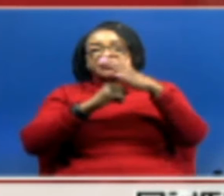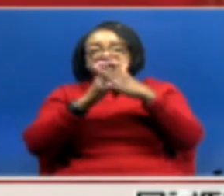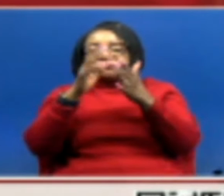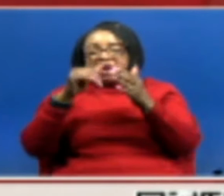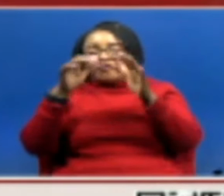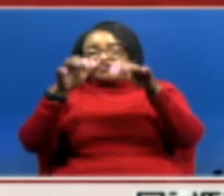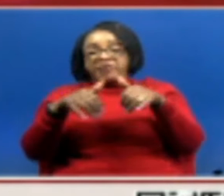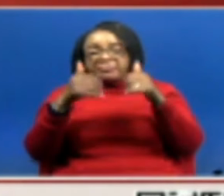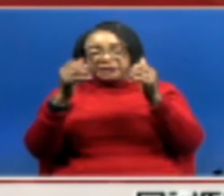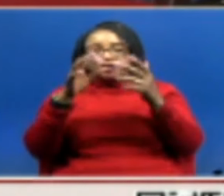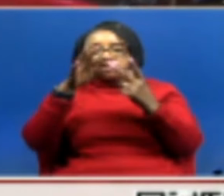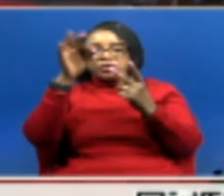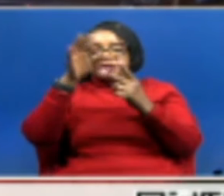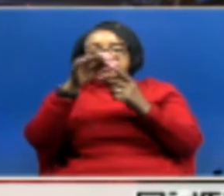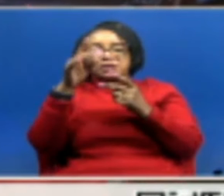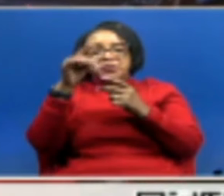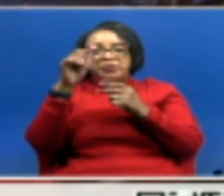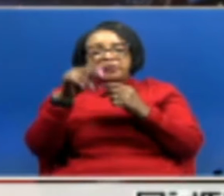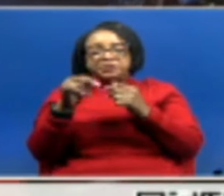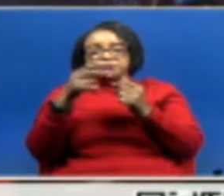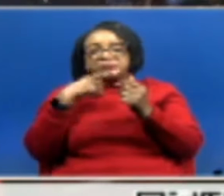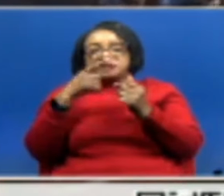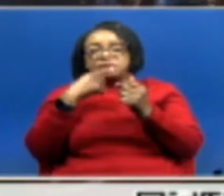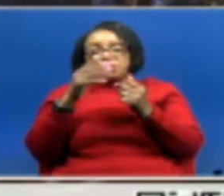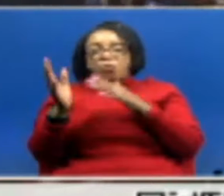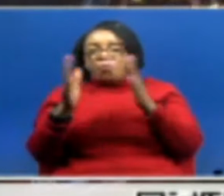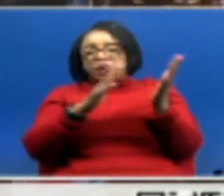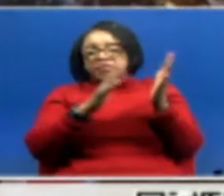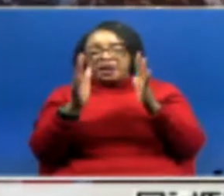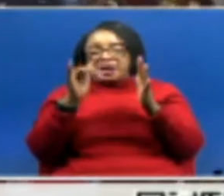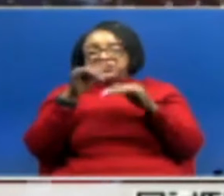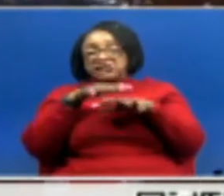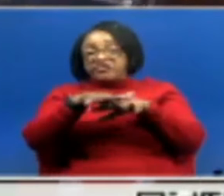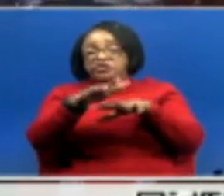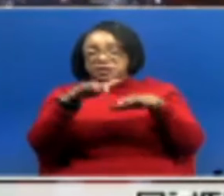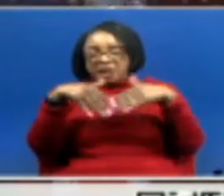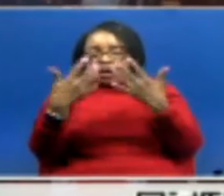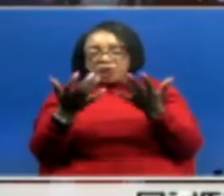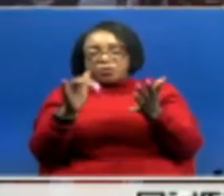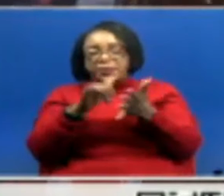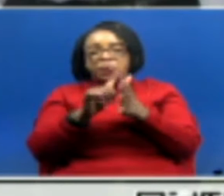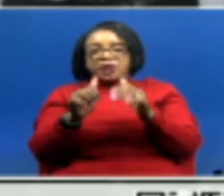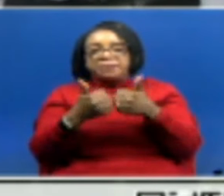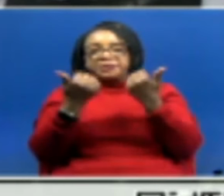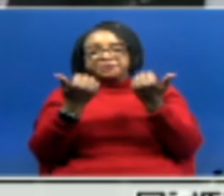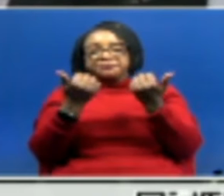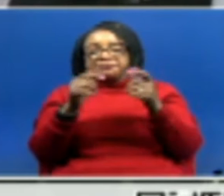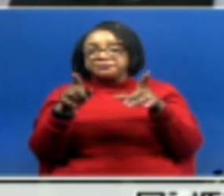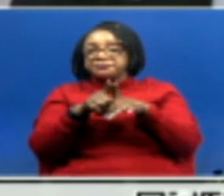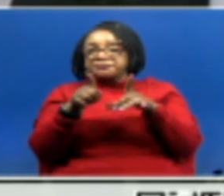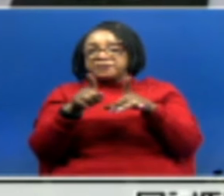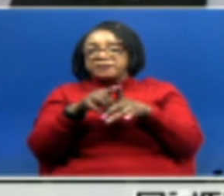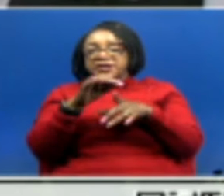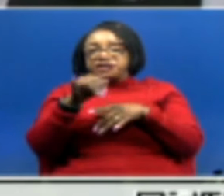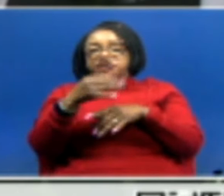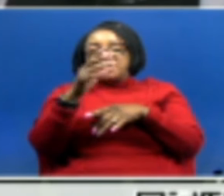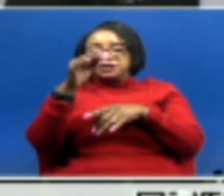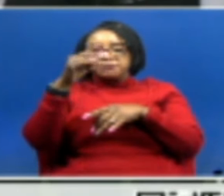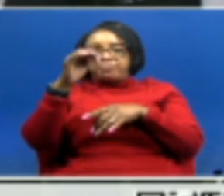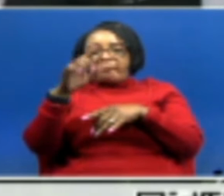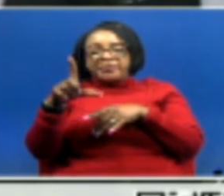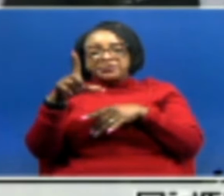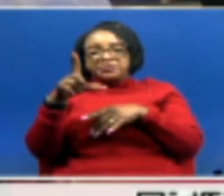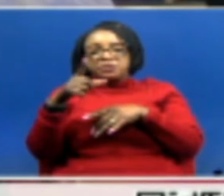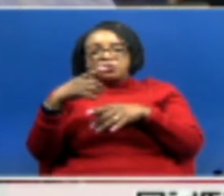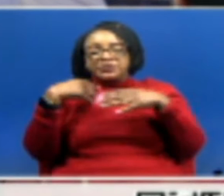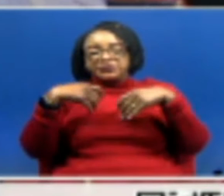Limited, Duncan mentioned the weather as a great influence on how the rally will pan out. Duncan and navigator Jaspal Madaru will